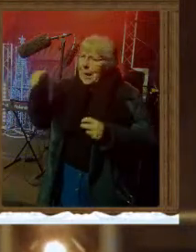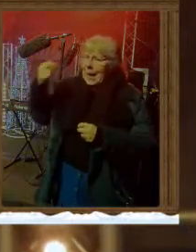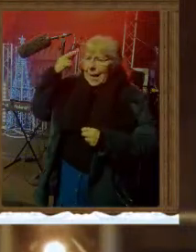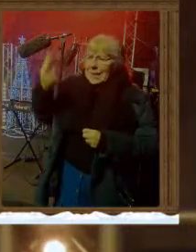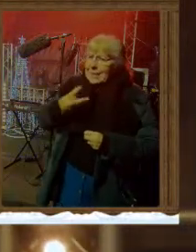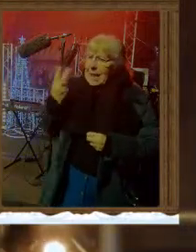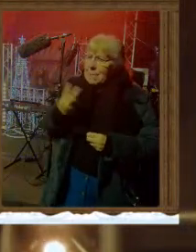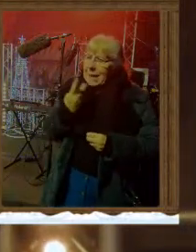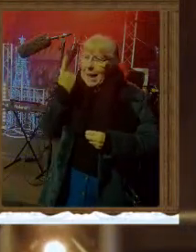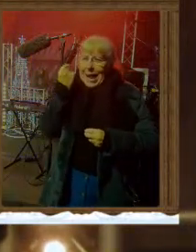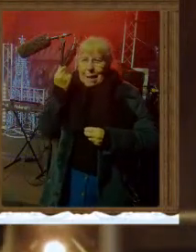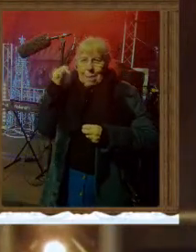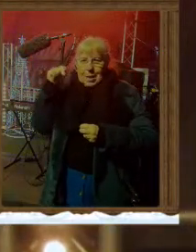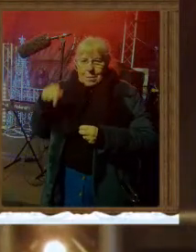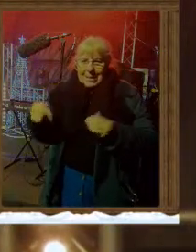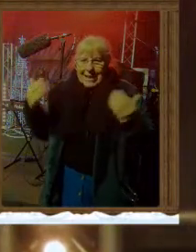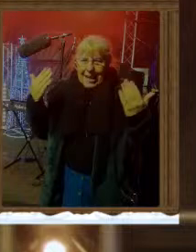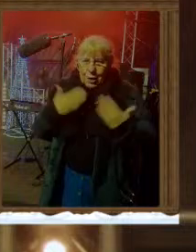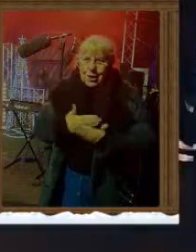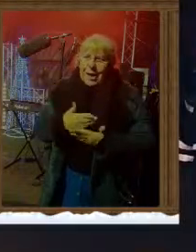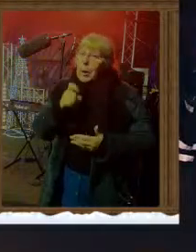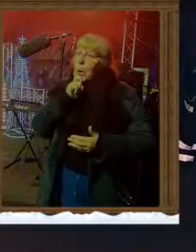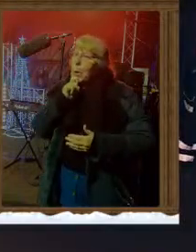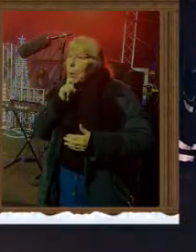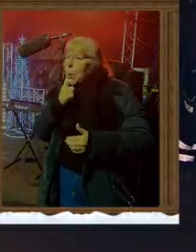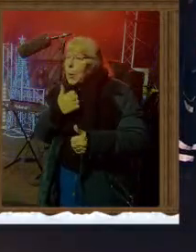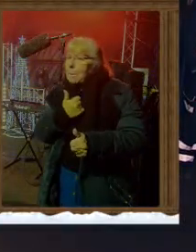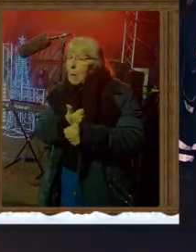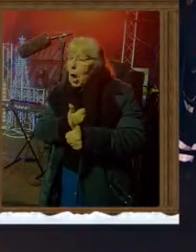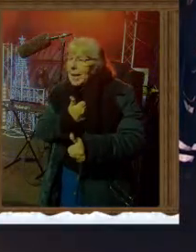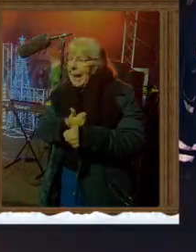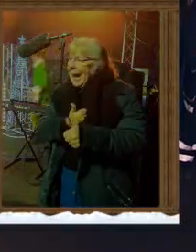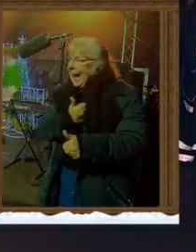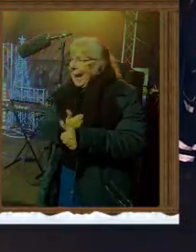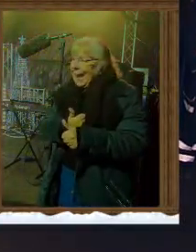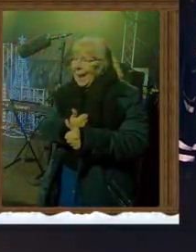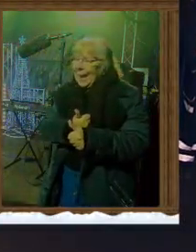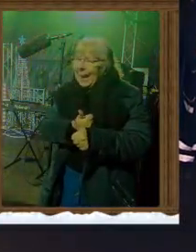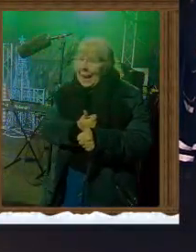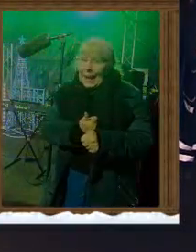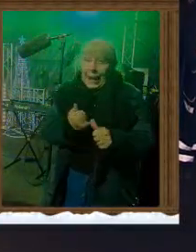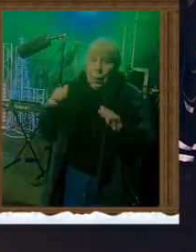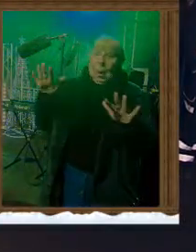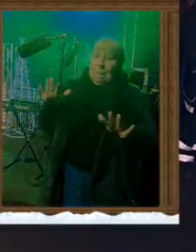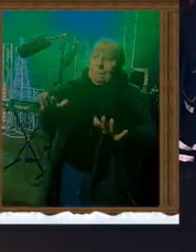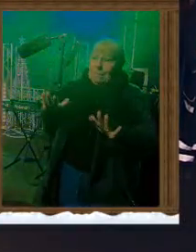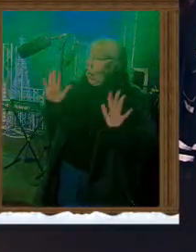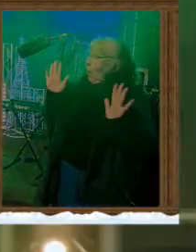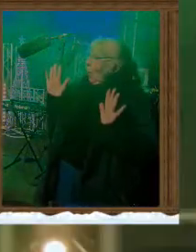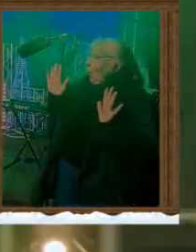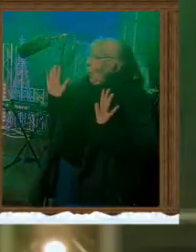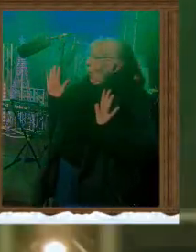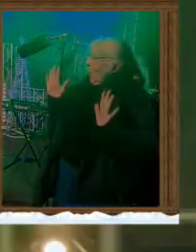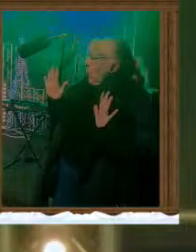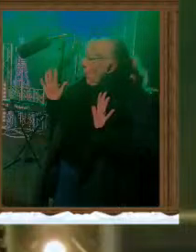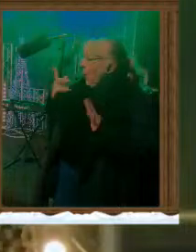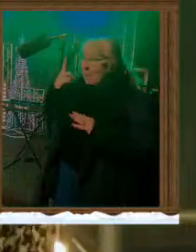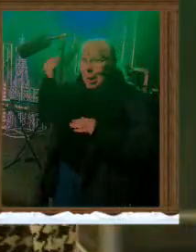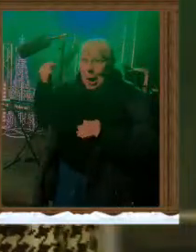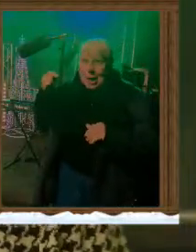for us tonight, boys and girls. Who is it? Buddy! And it's by magic, Buddy!